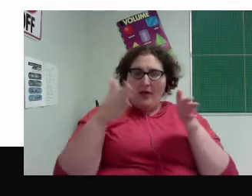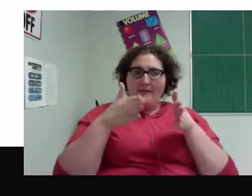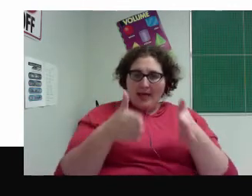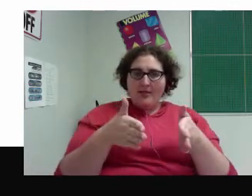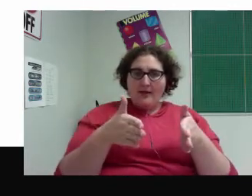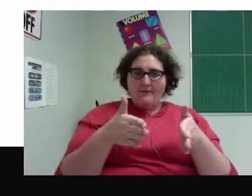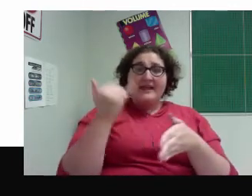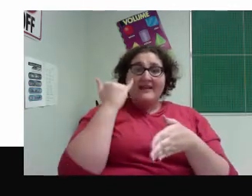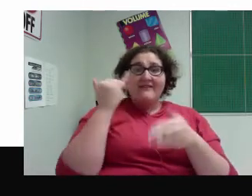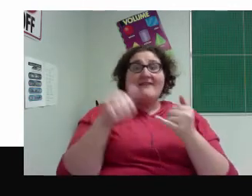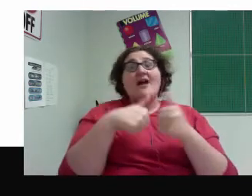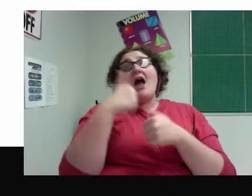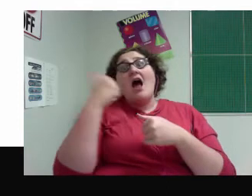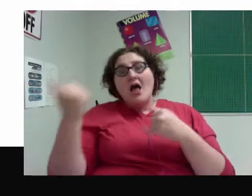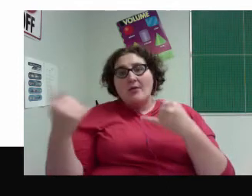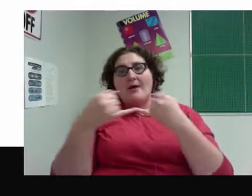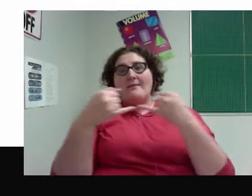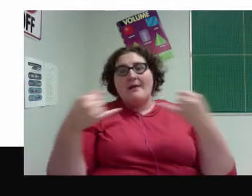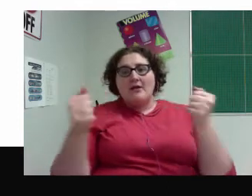B,